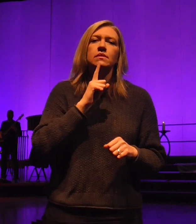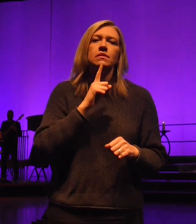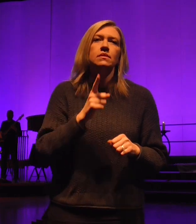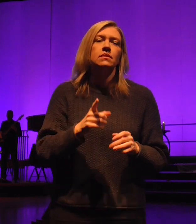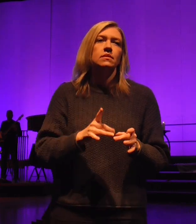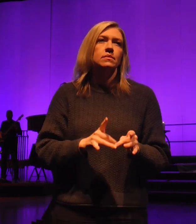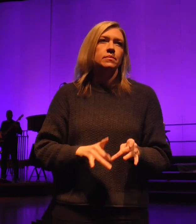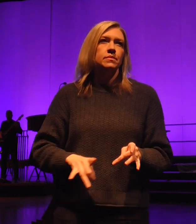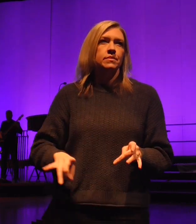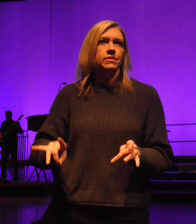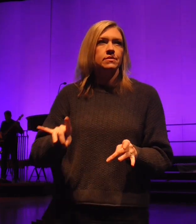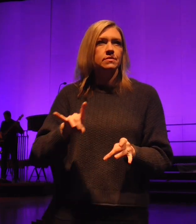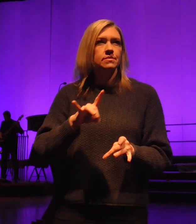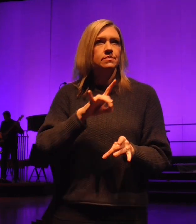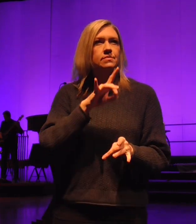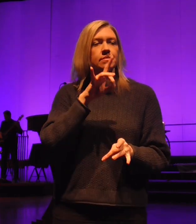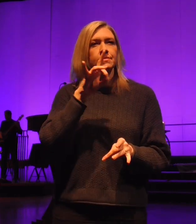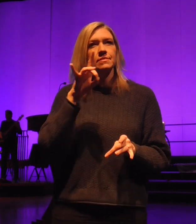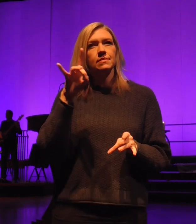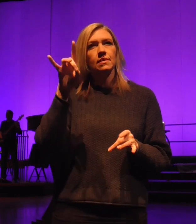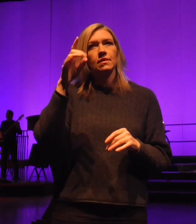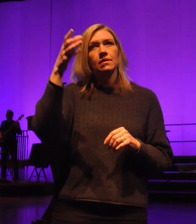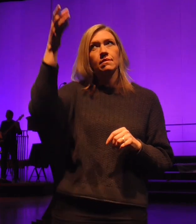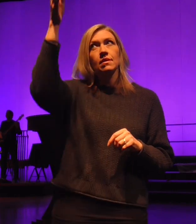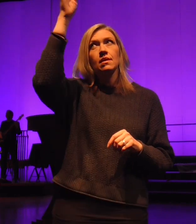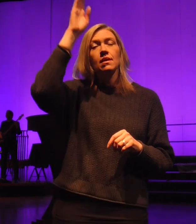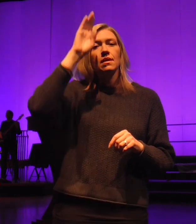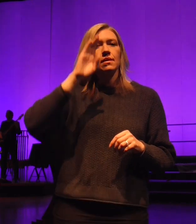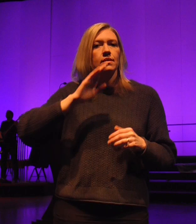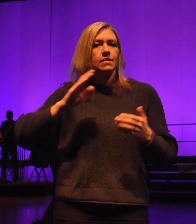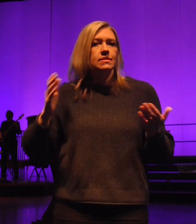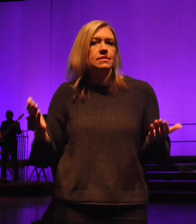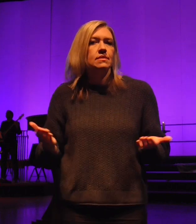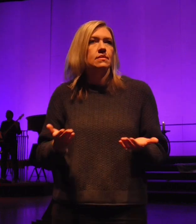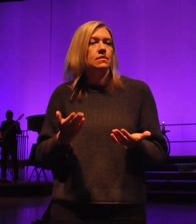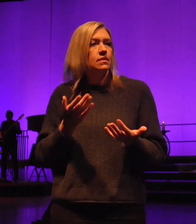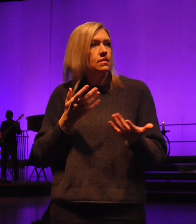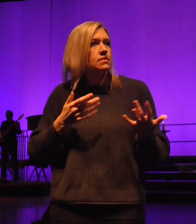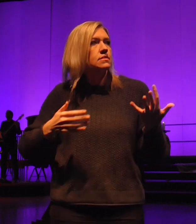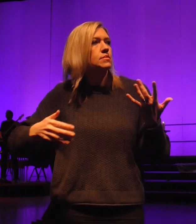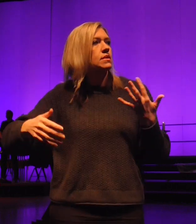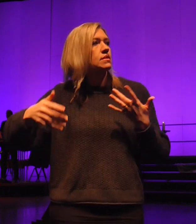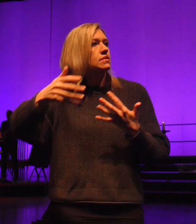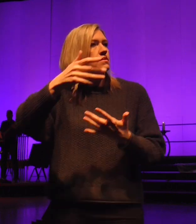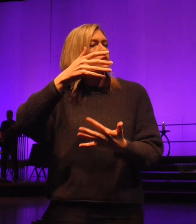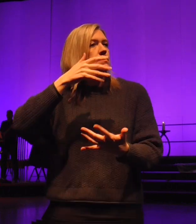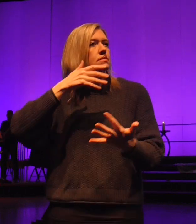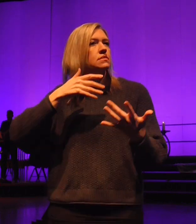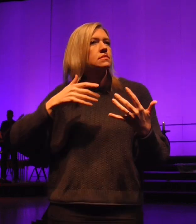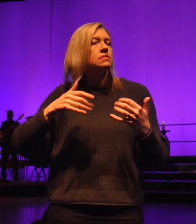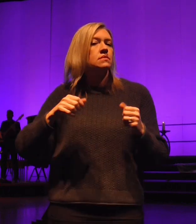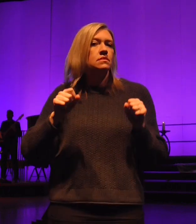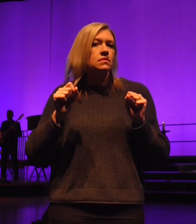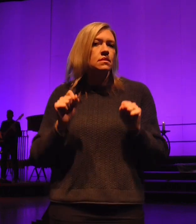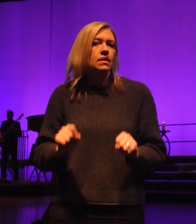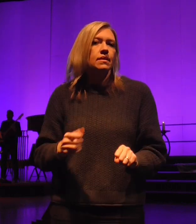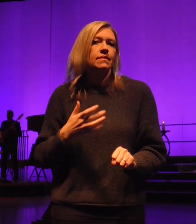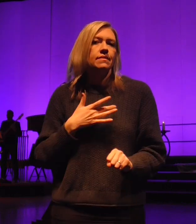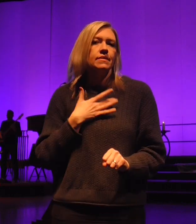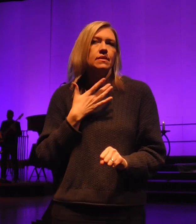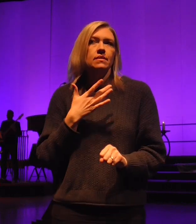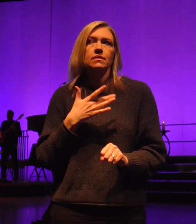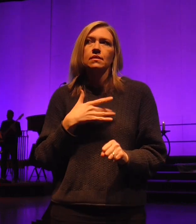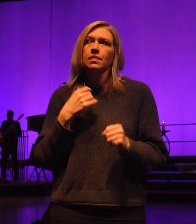Surely the presence of God is in this place. I